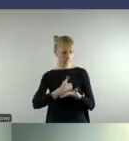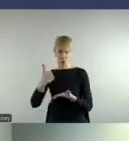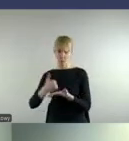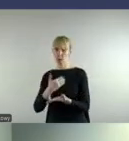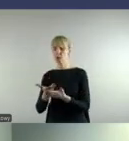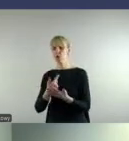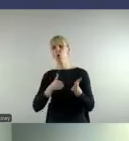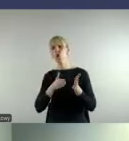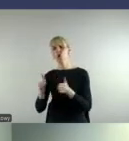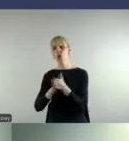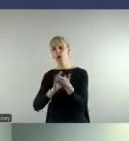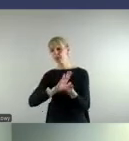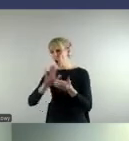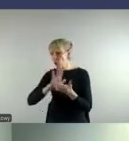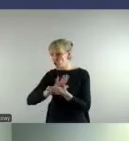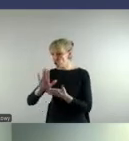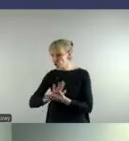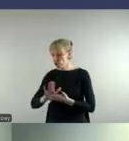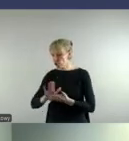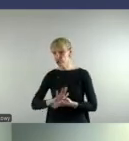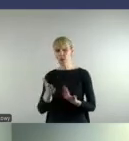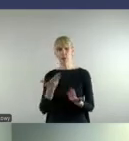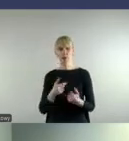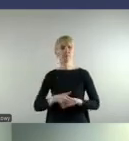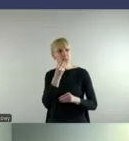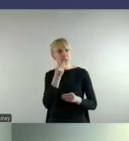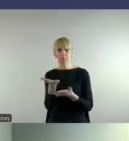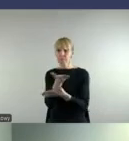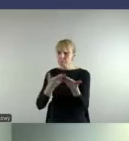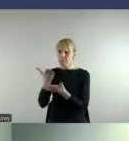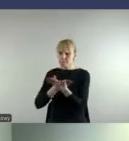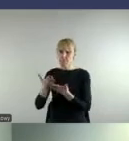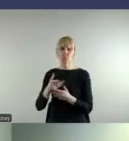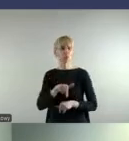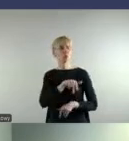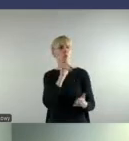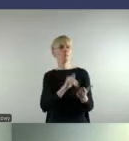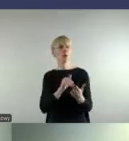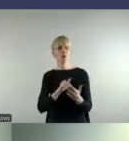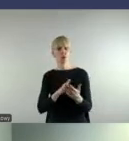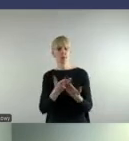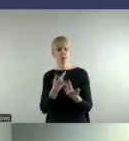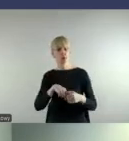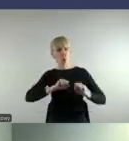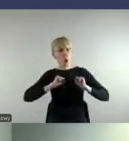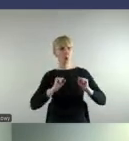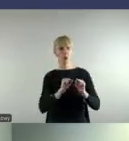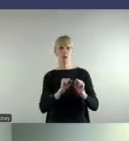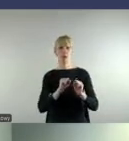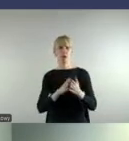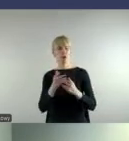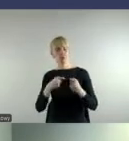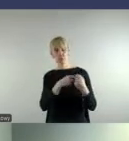resources. And the need for this community-driven resilience is only growing because we're facing a complex